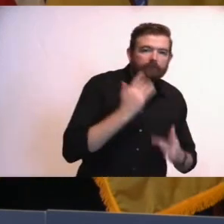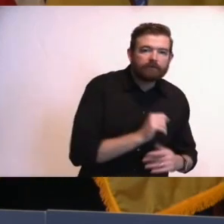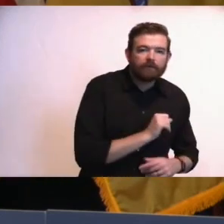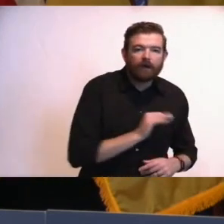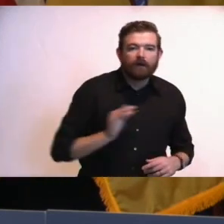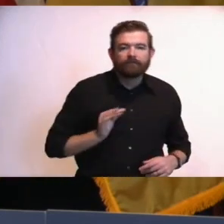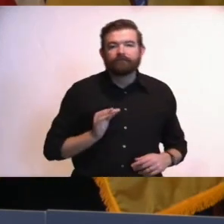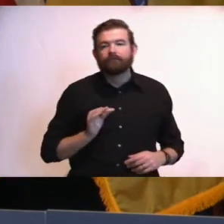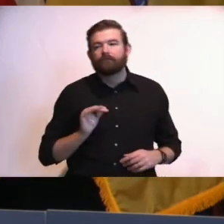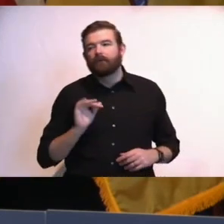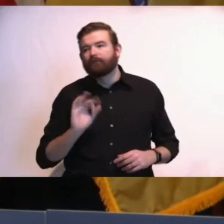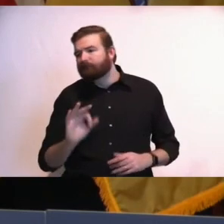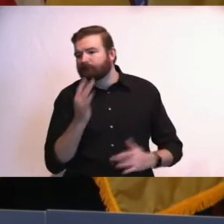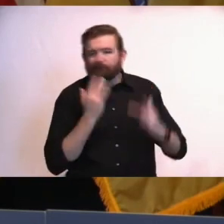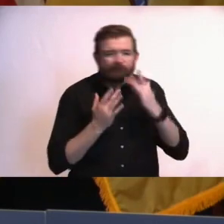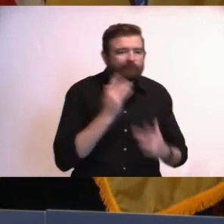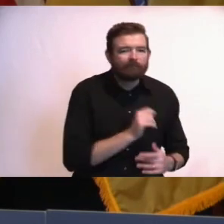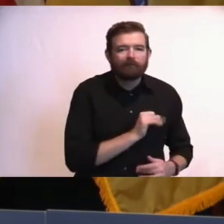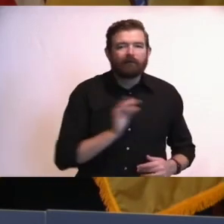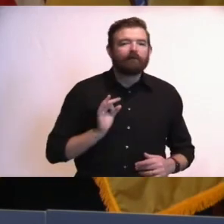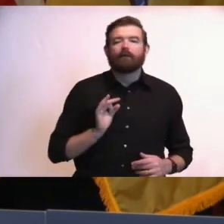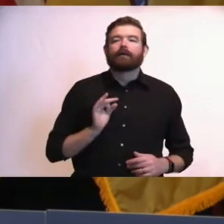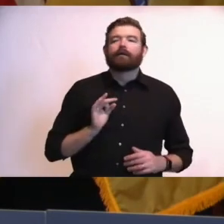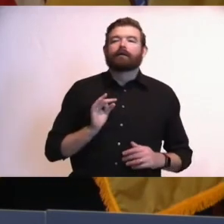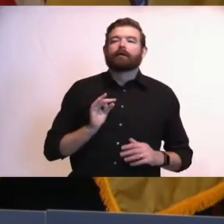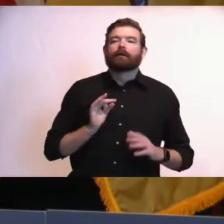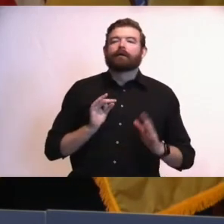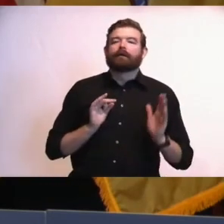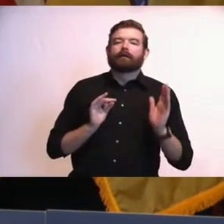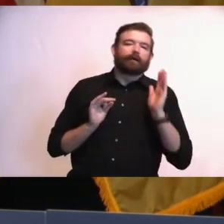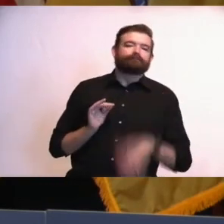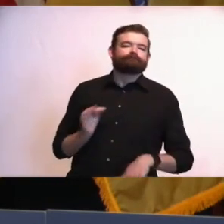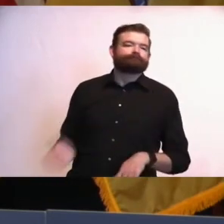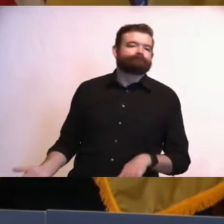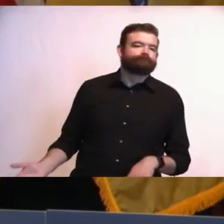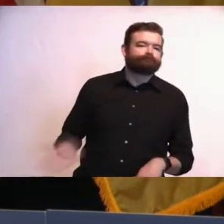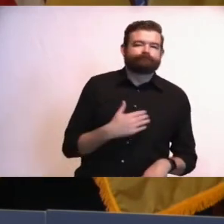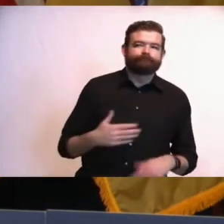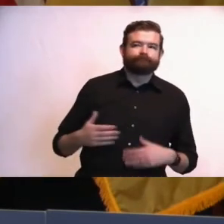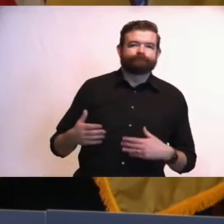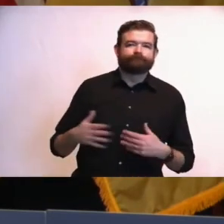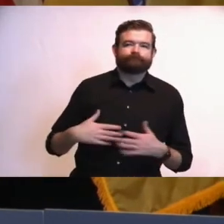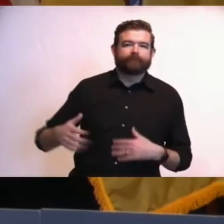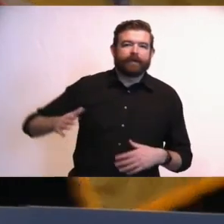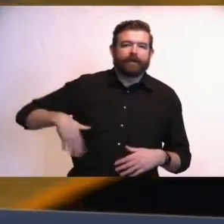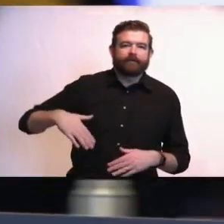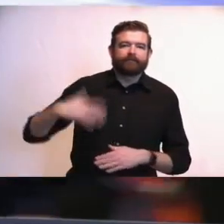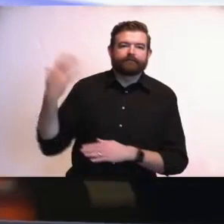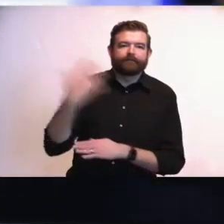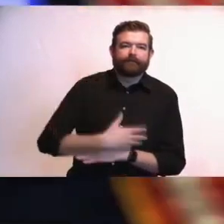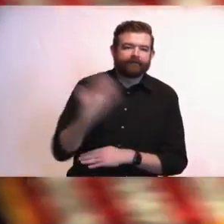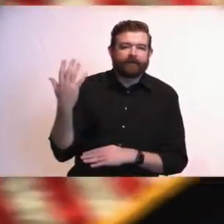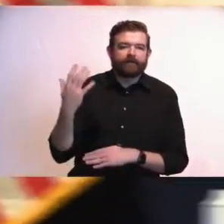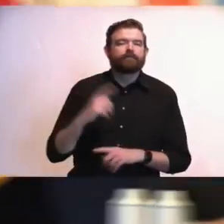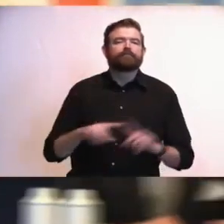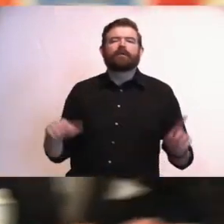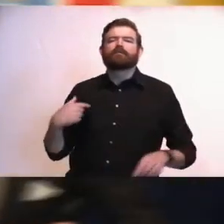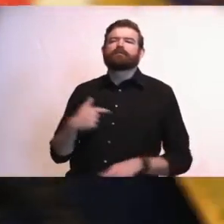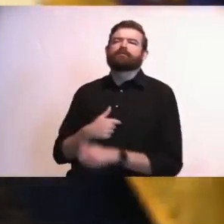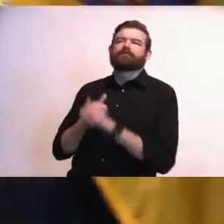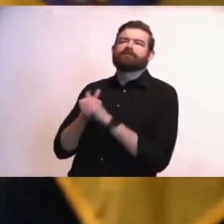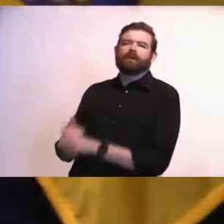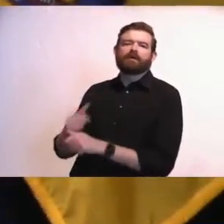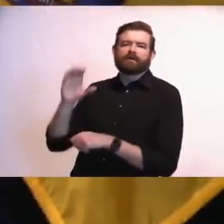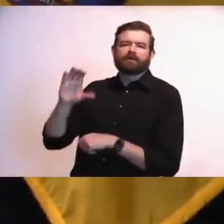like the work restrictions. But again, we are aligned with the CDC recommendations. Thank you, Tina. Thank you, Mike. Dustin, good